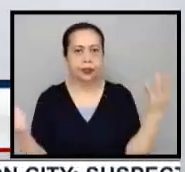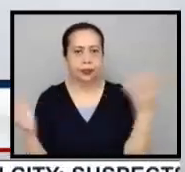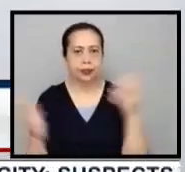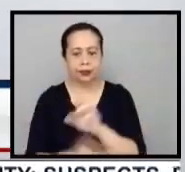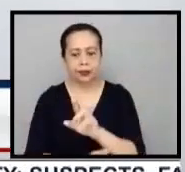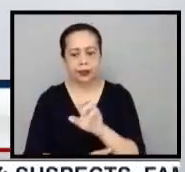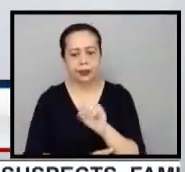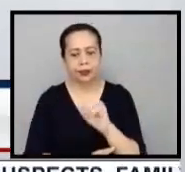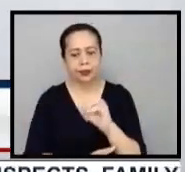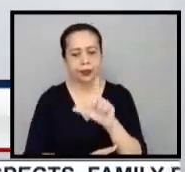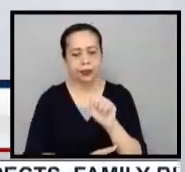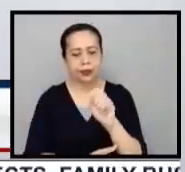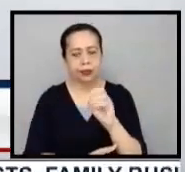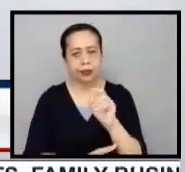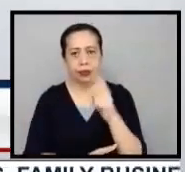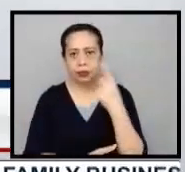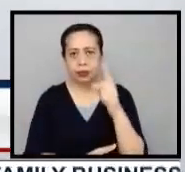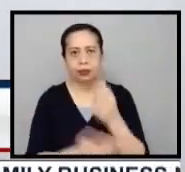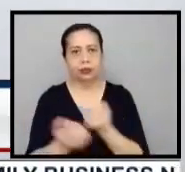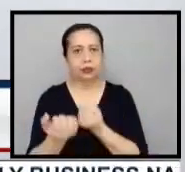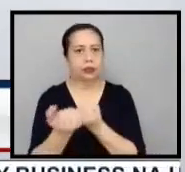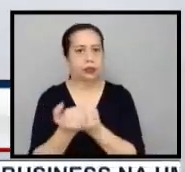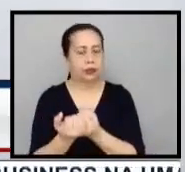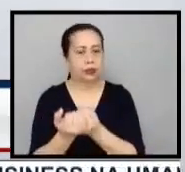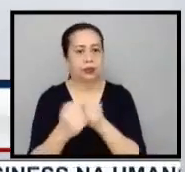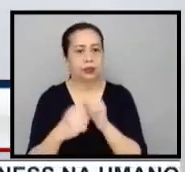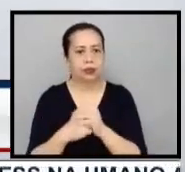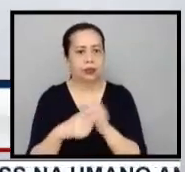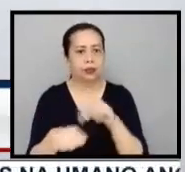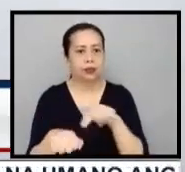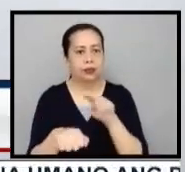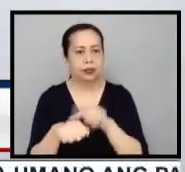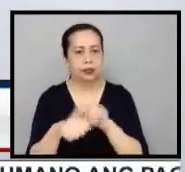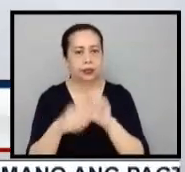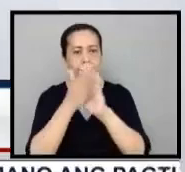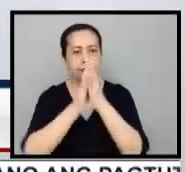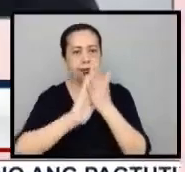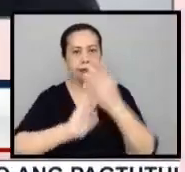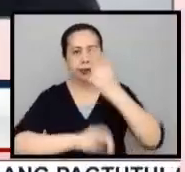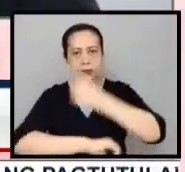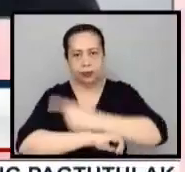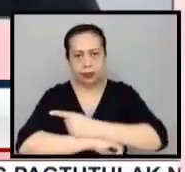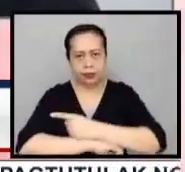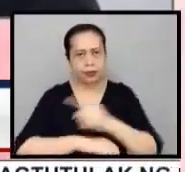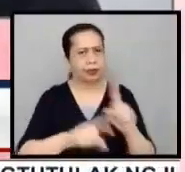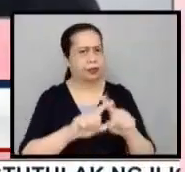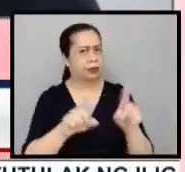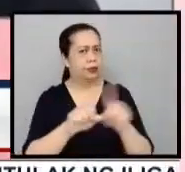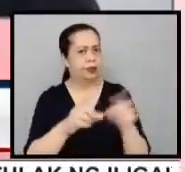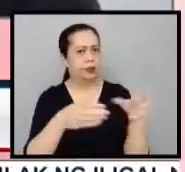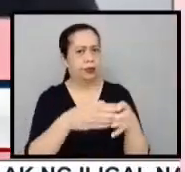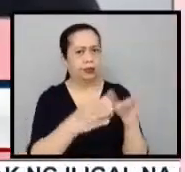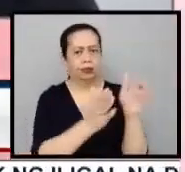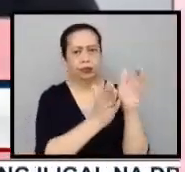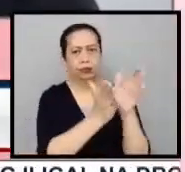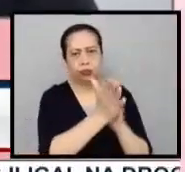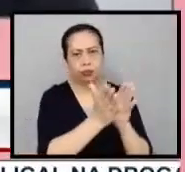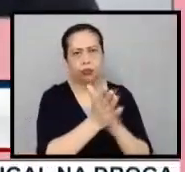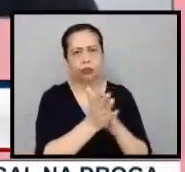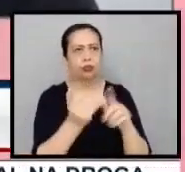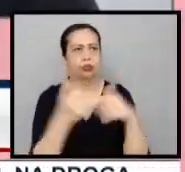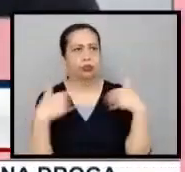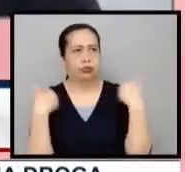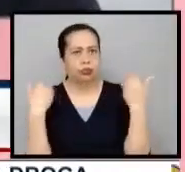suportahan ang National Peace Day from different sectors, academe, youth, media,